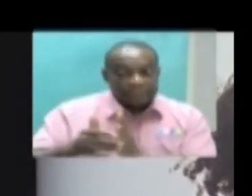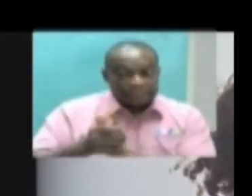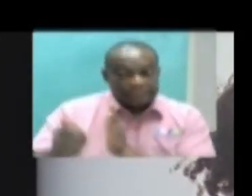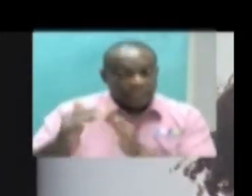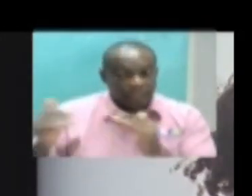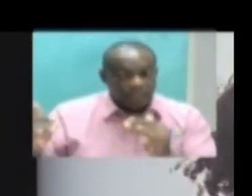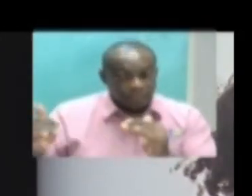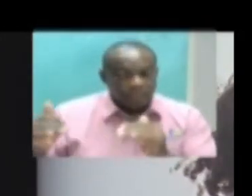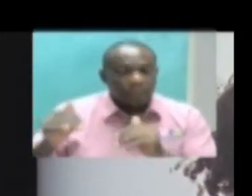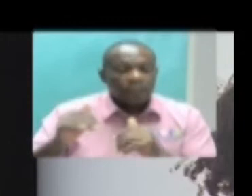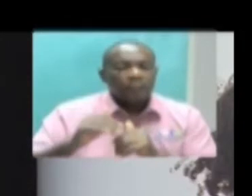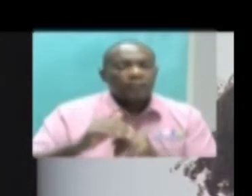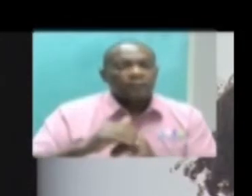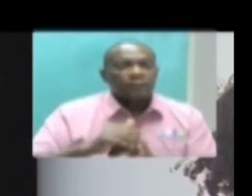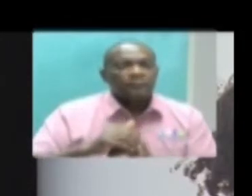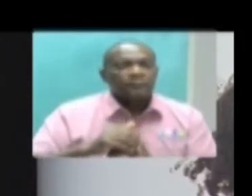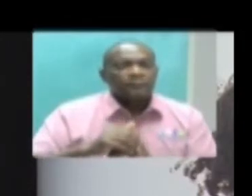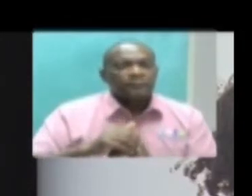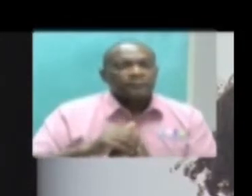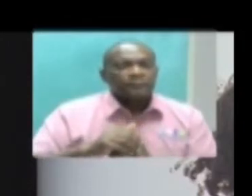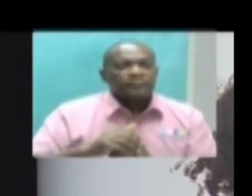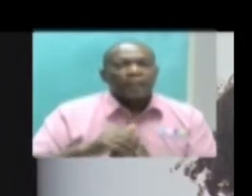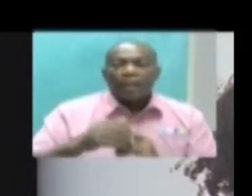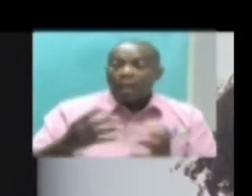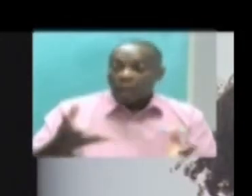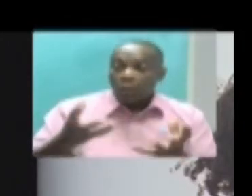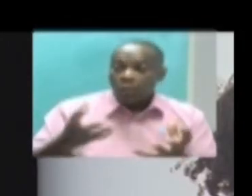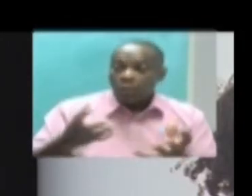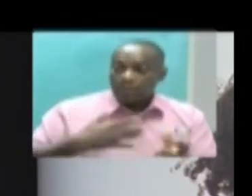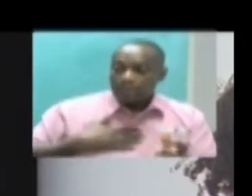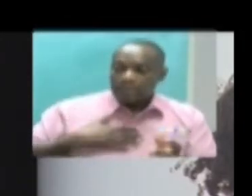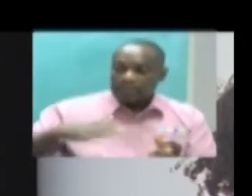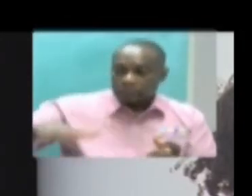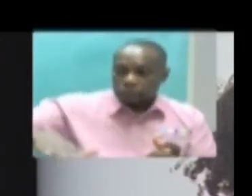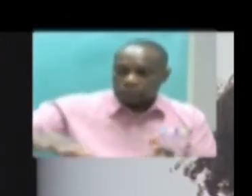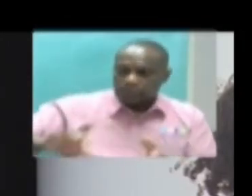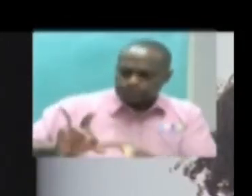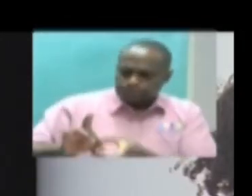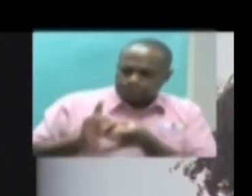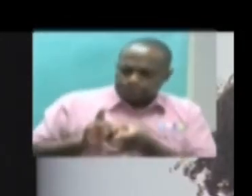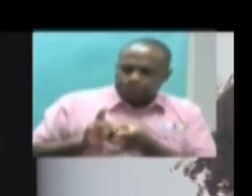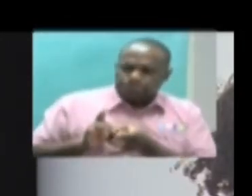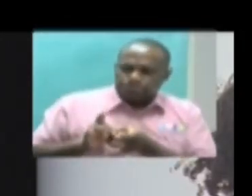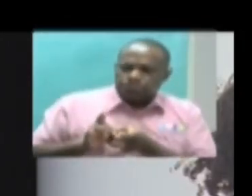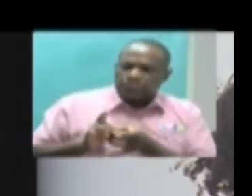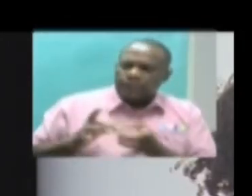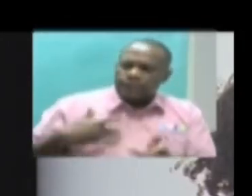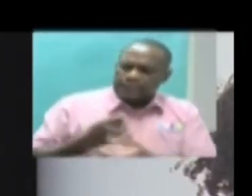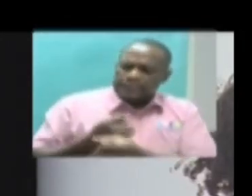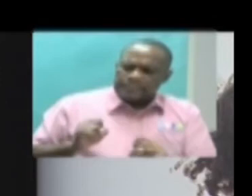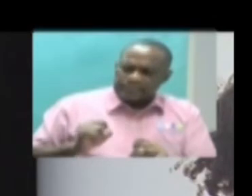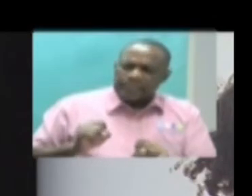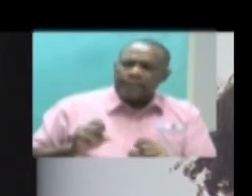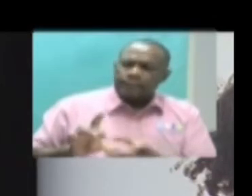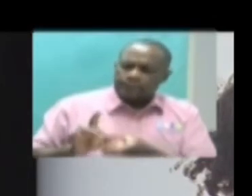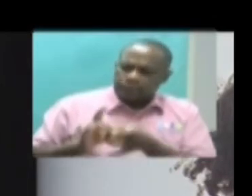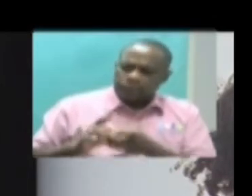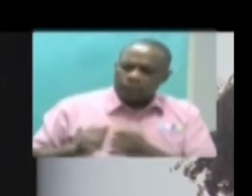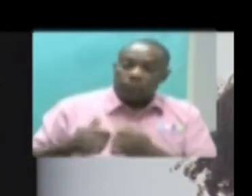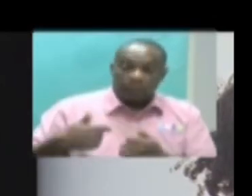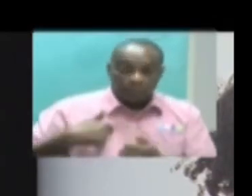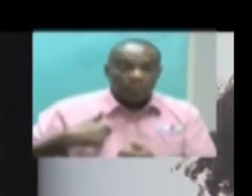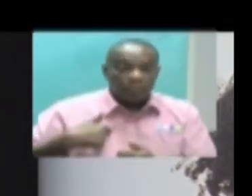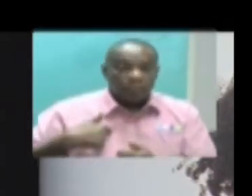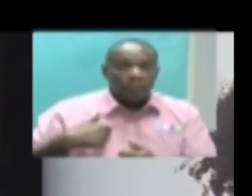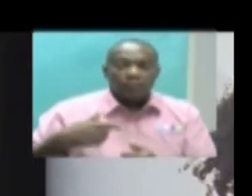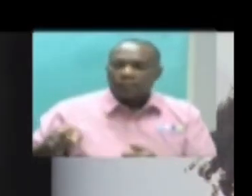securely attached to me and feels safe in that relationship. They feel validated. They feel confident about who they are.